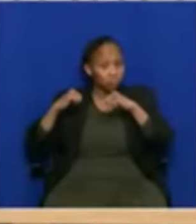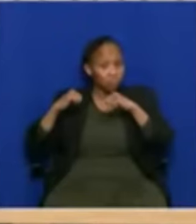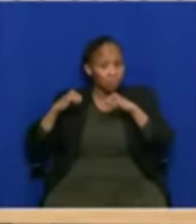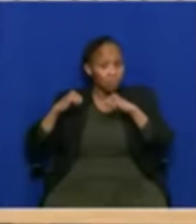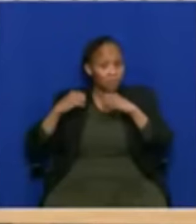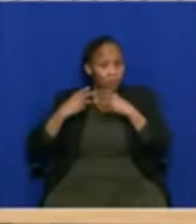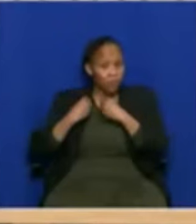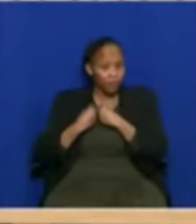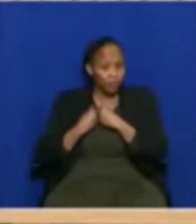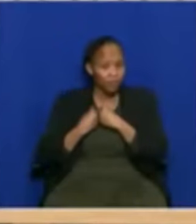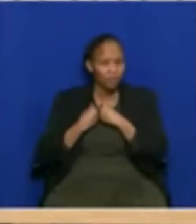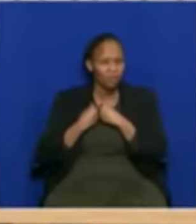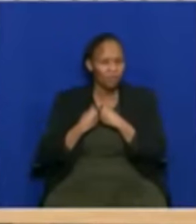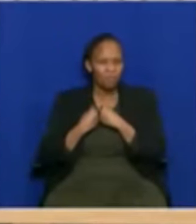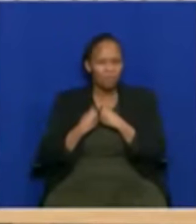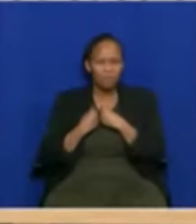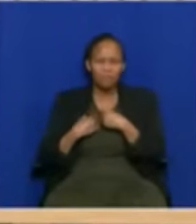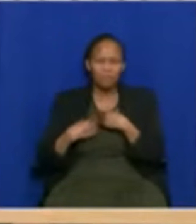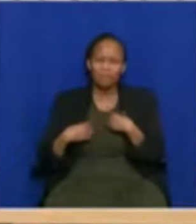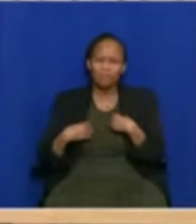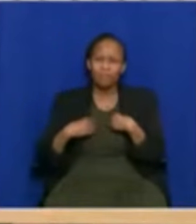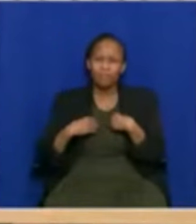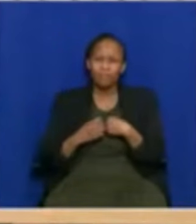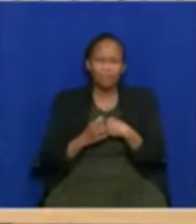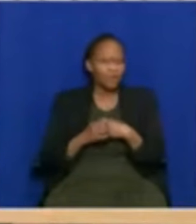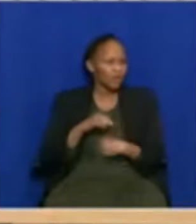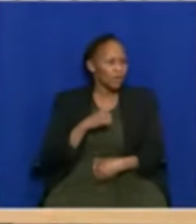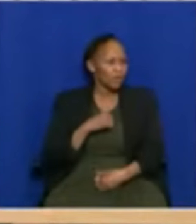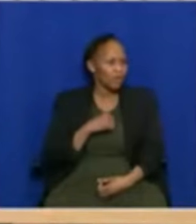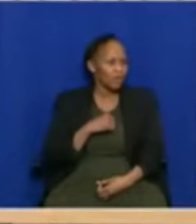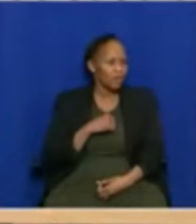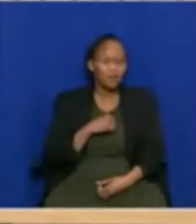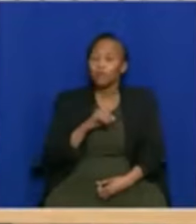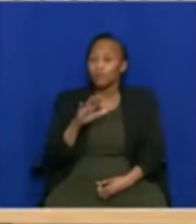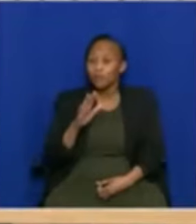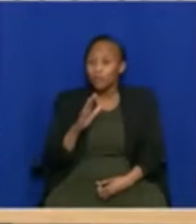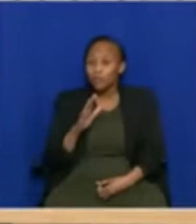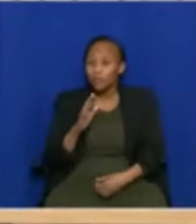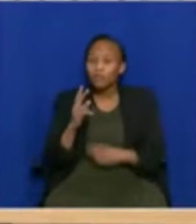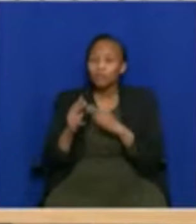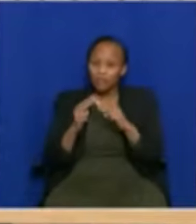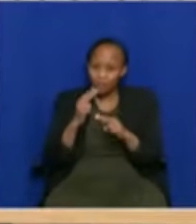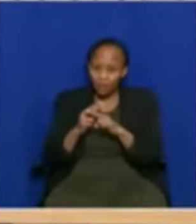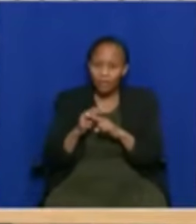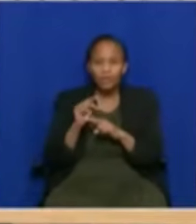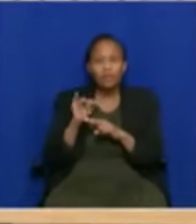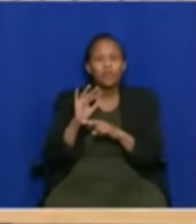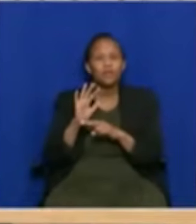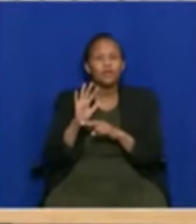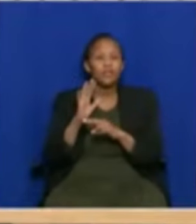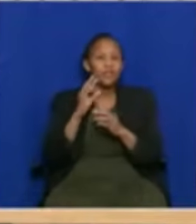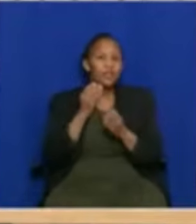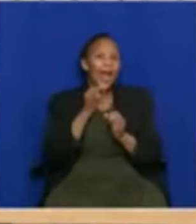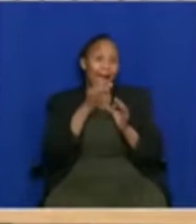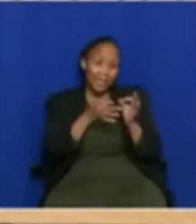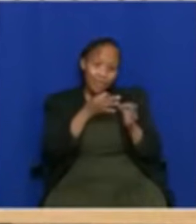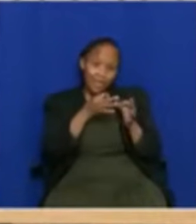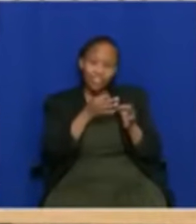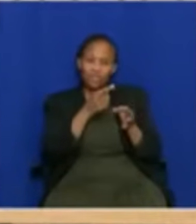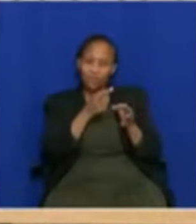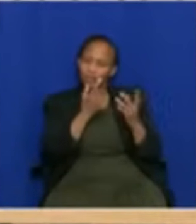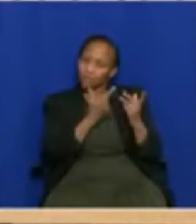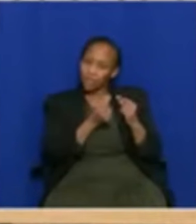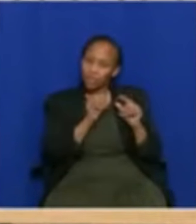Council. Oh, no, I was saying, do you agree with the explanation I provided to the commissioners, which is the file you